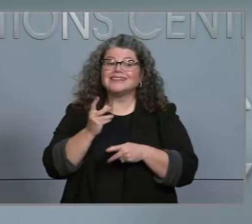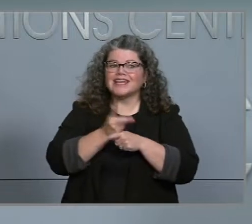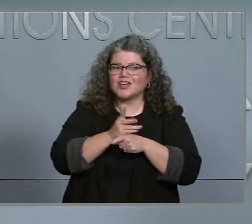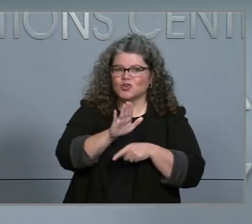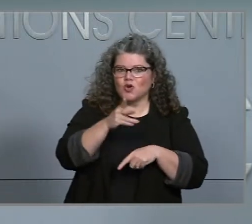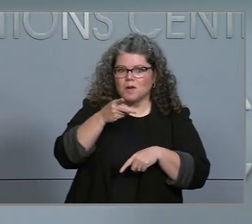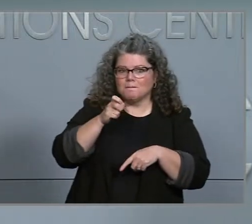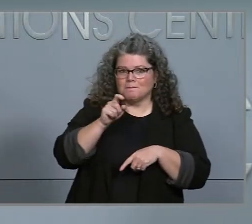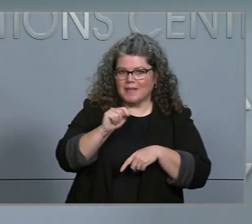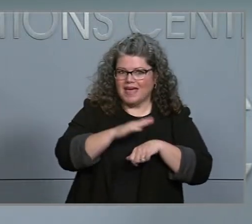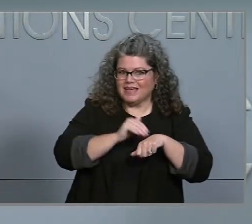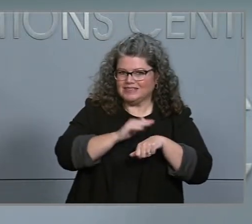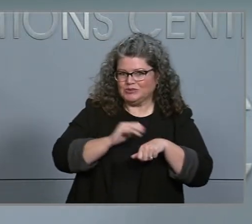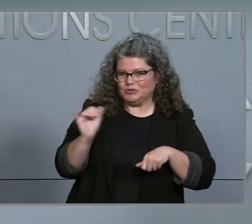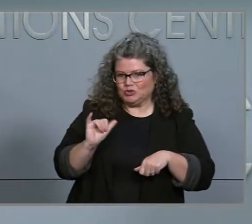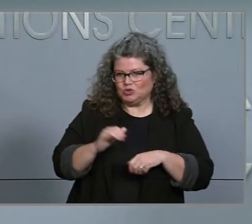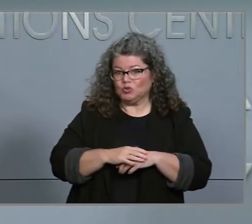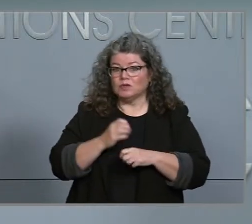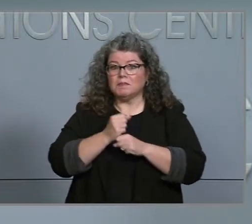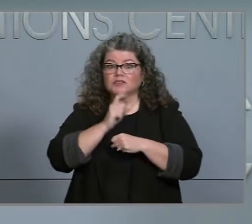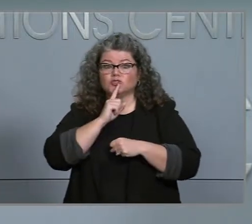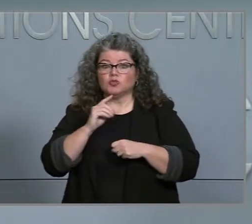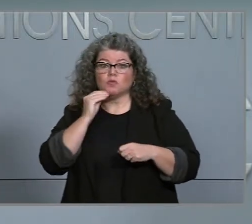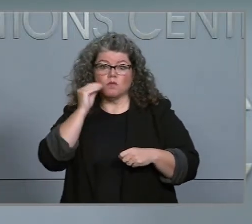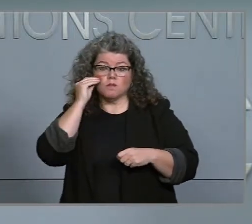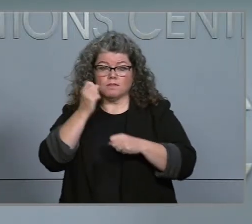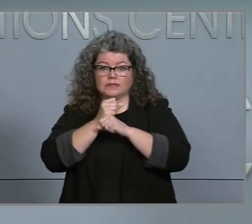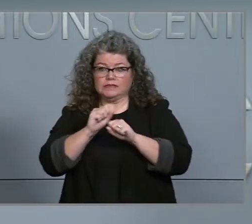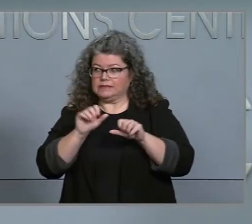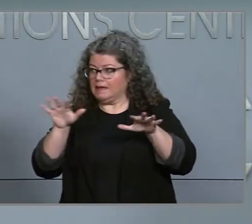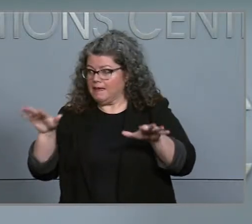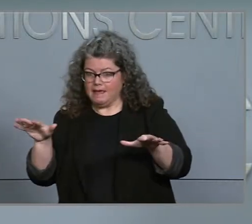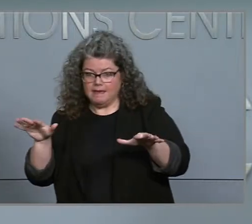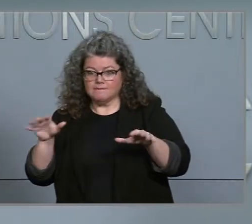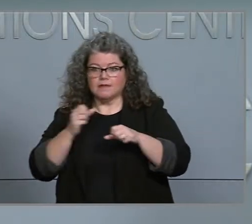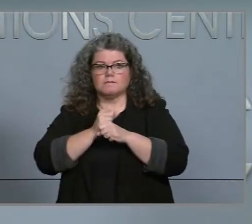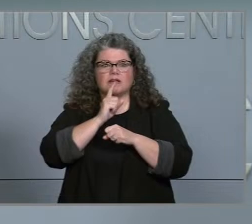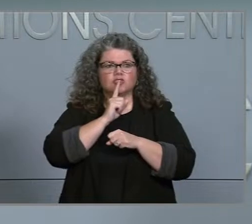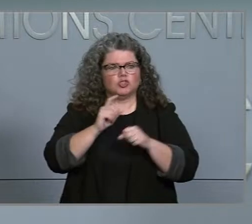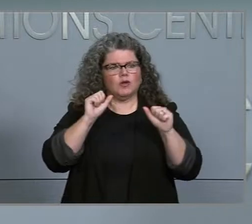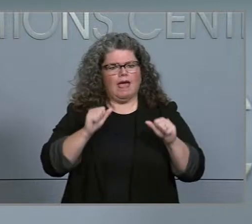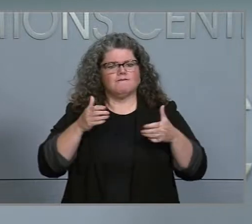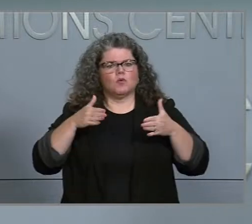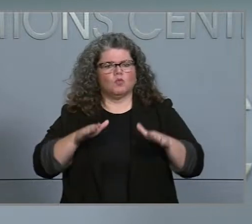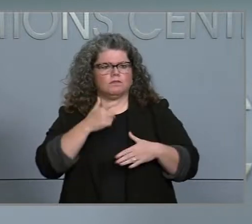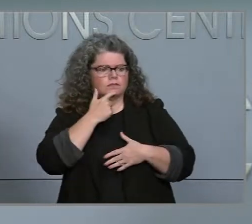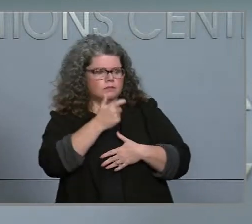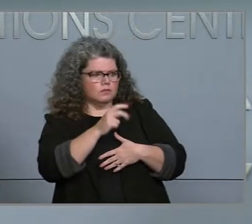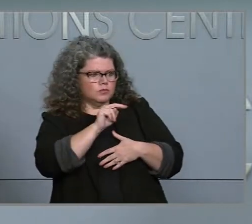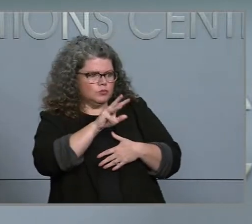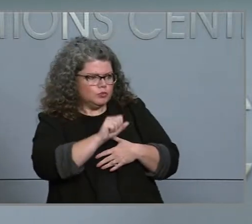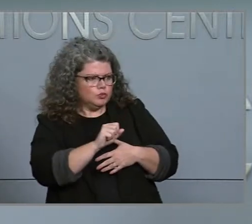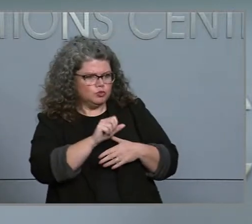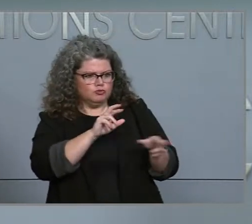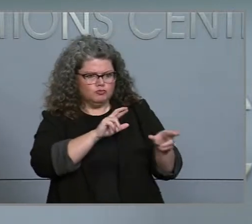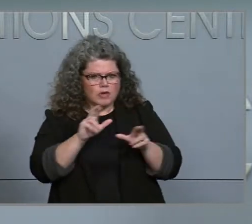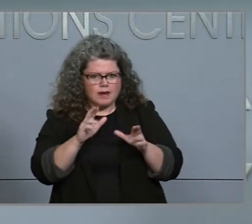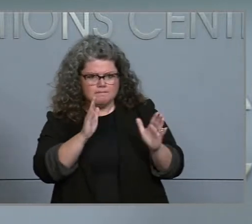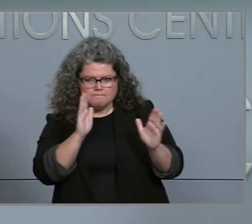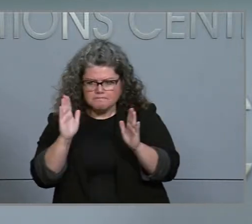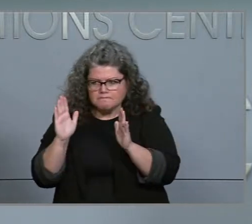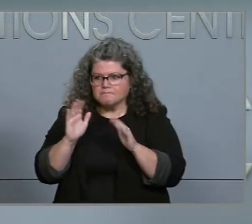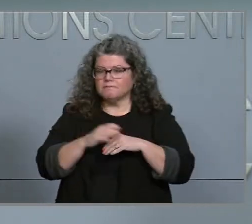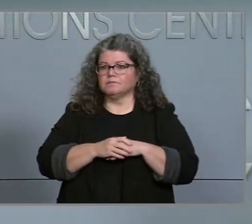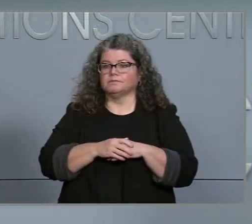Be sure to secure your home and belongings and have a way to stay informed. And remember,